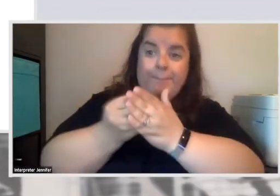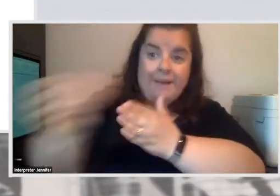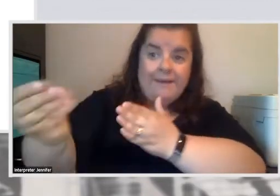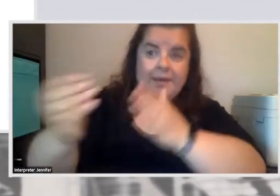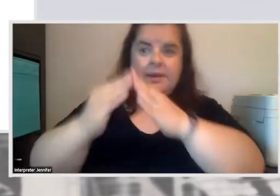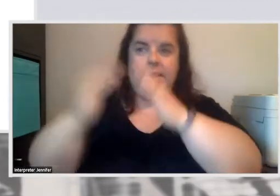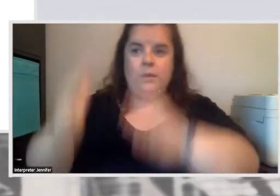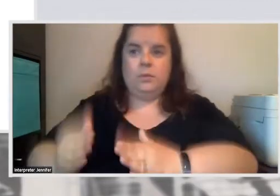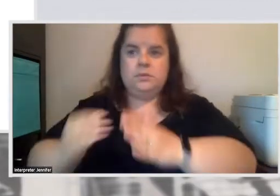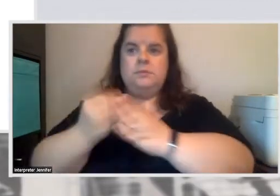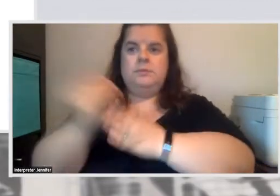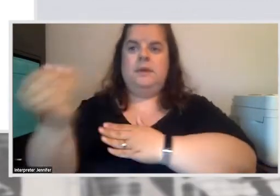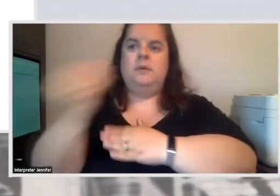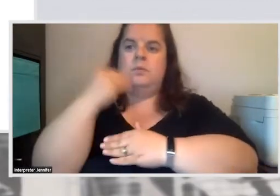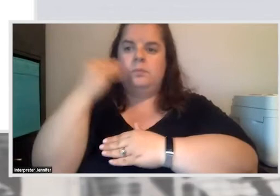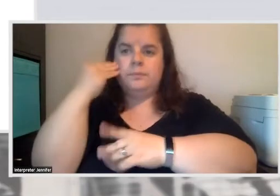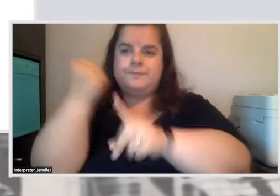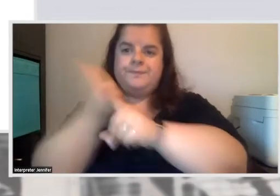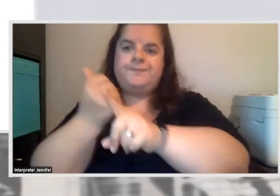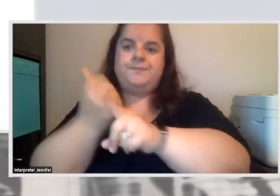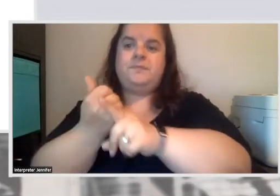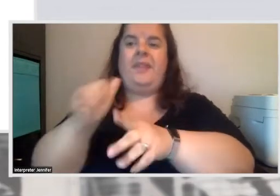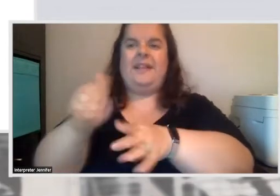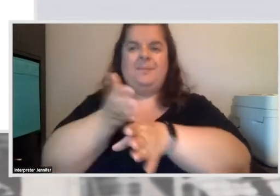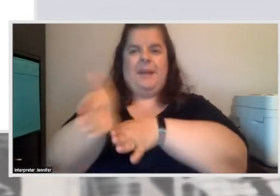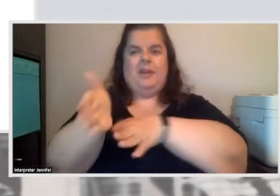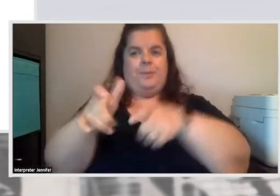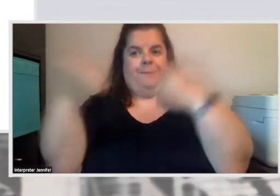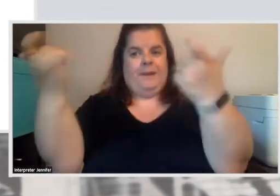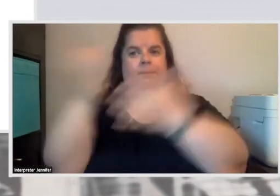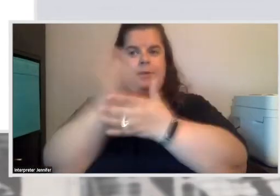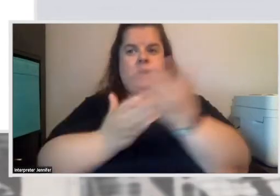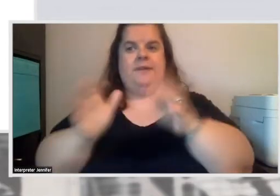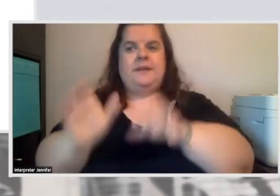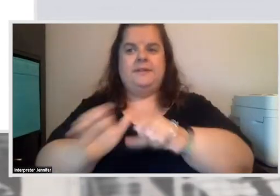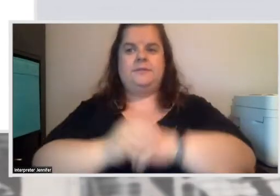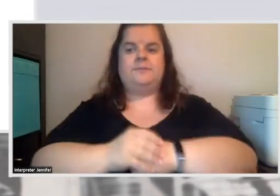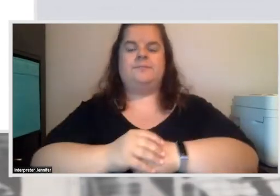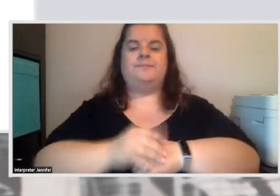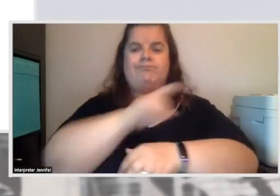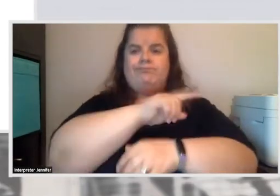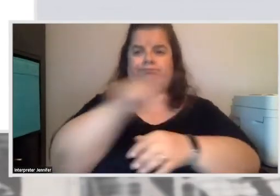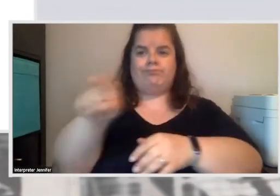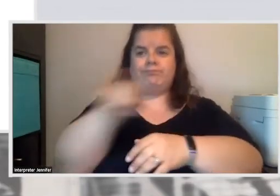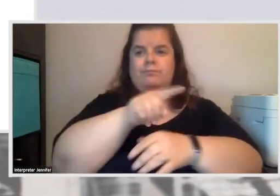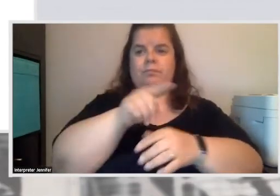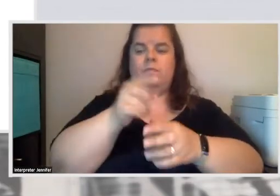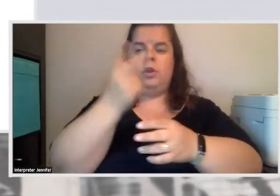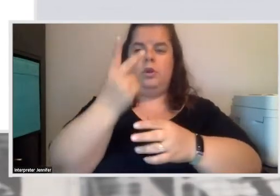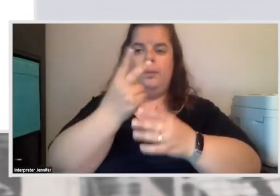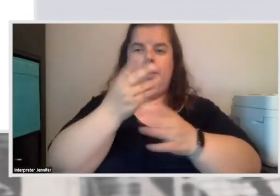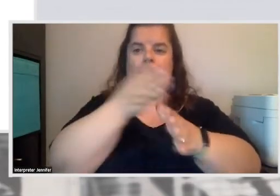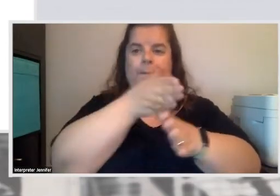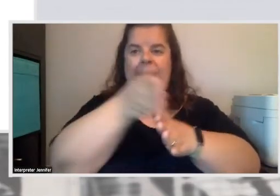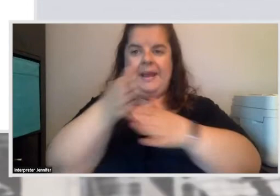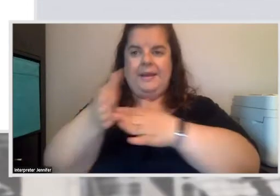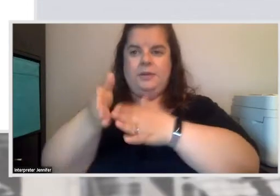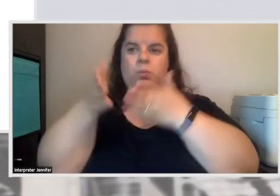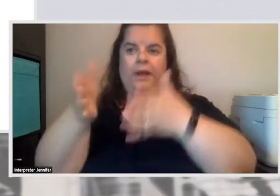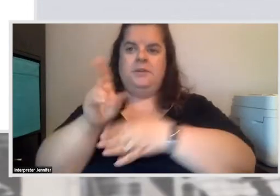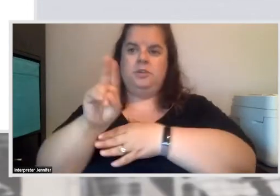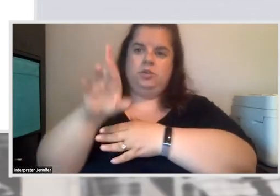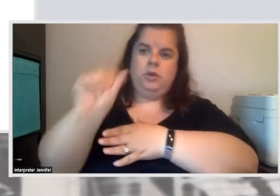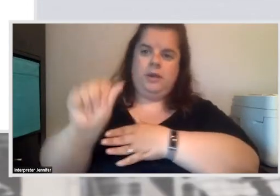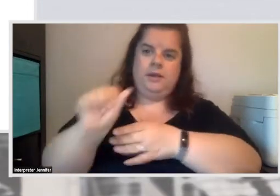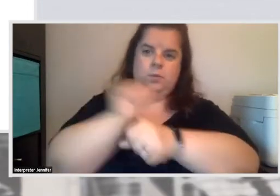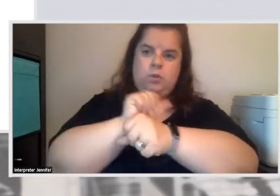a major part of our activity. But generally speaking, these are the primary places in which the URA works and the activity that we're